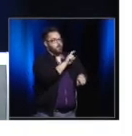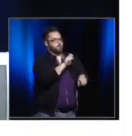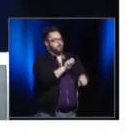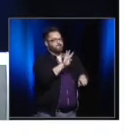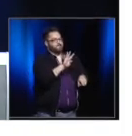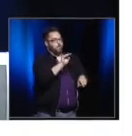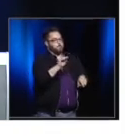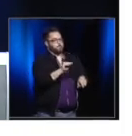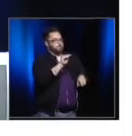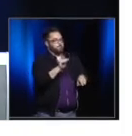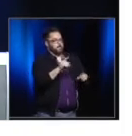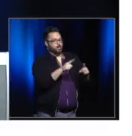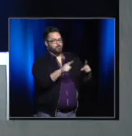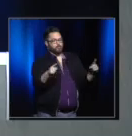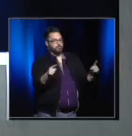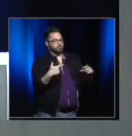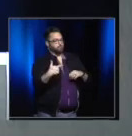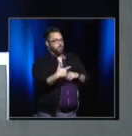the very murky ocean.